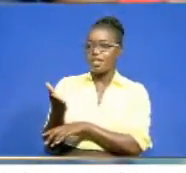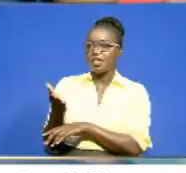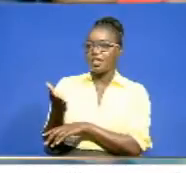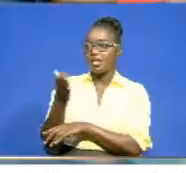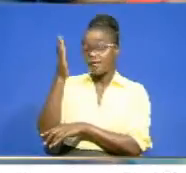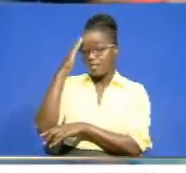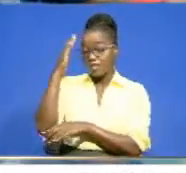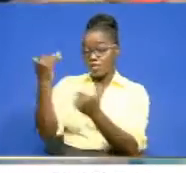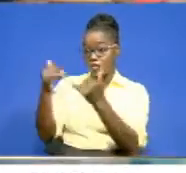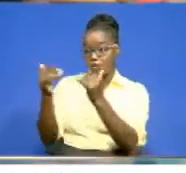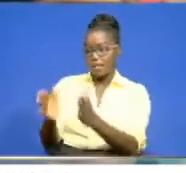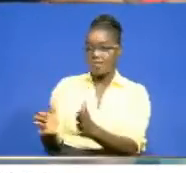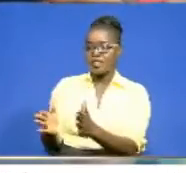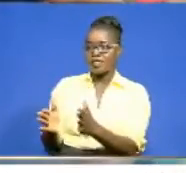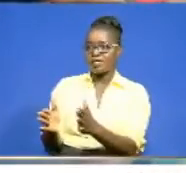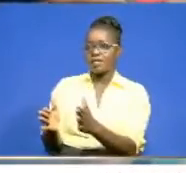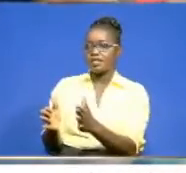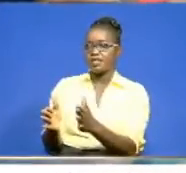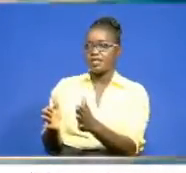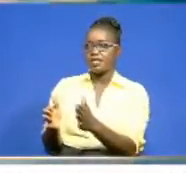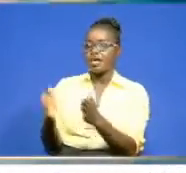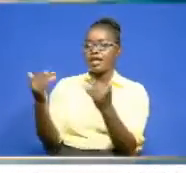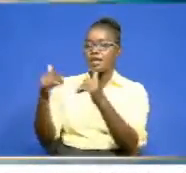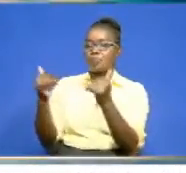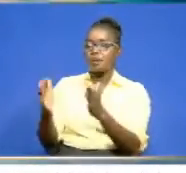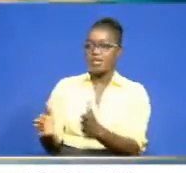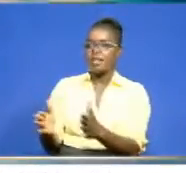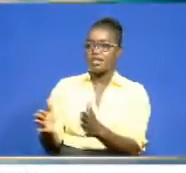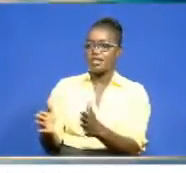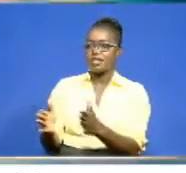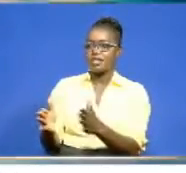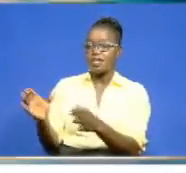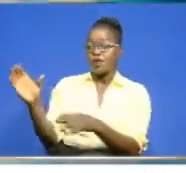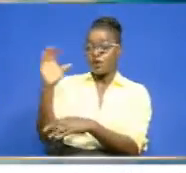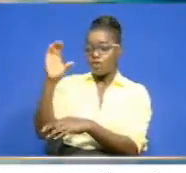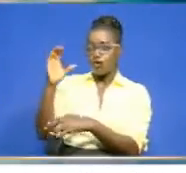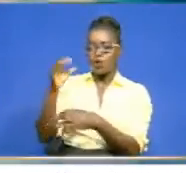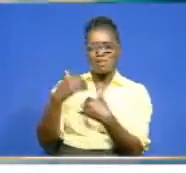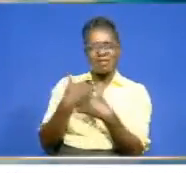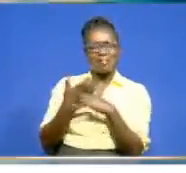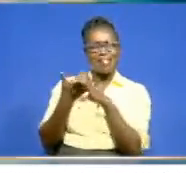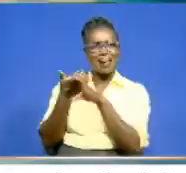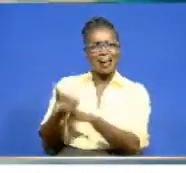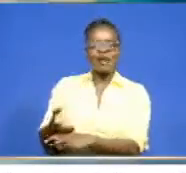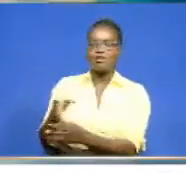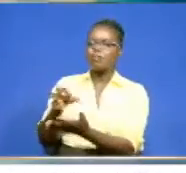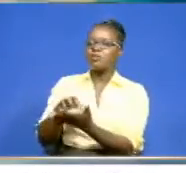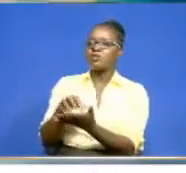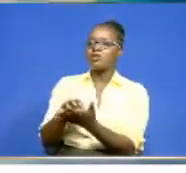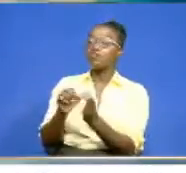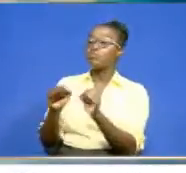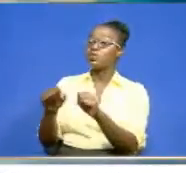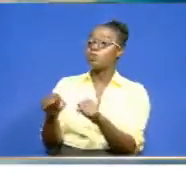the players. The players can get the coach in a very difficult position.